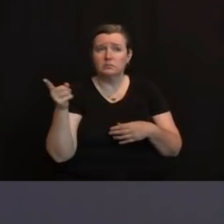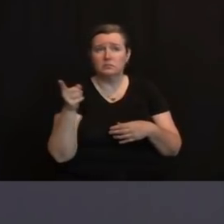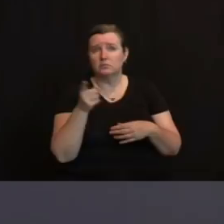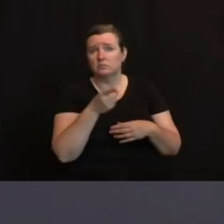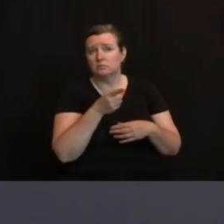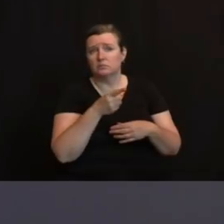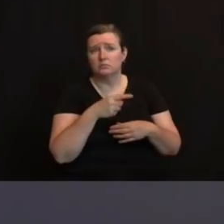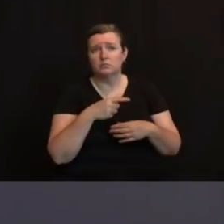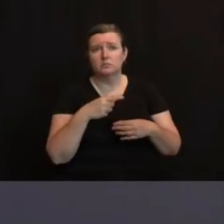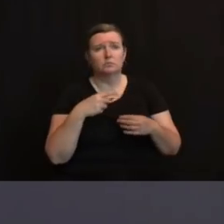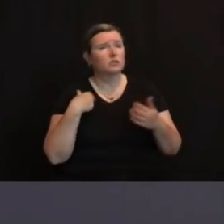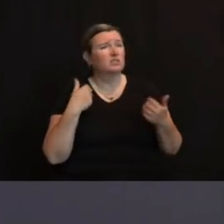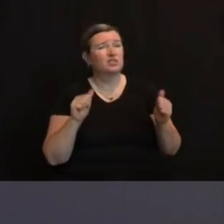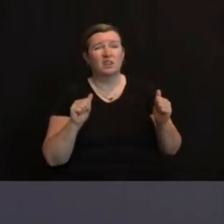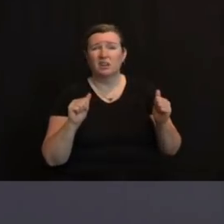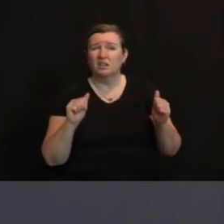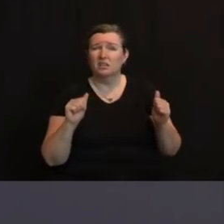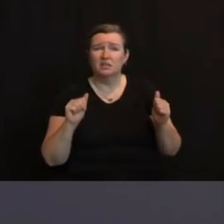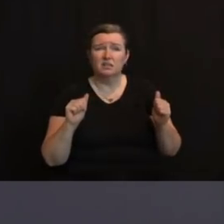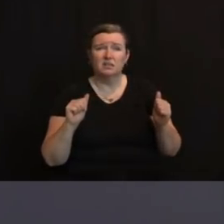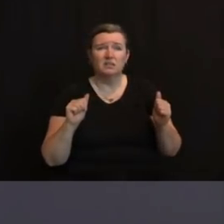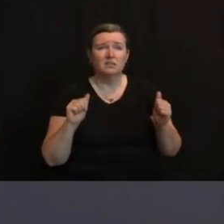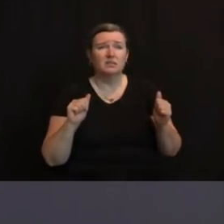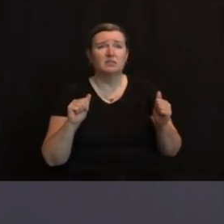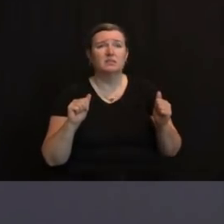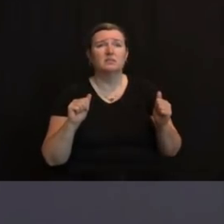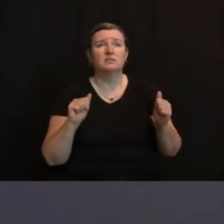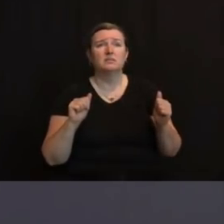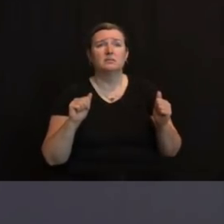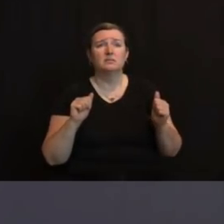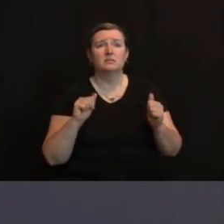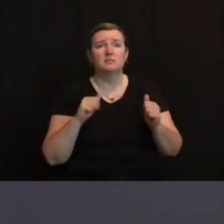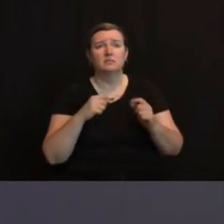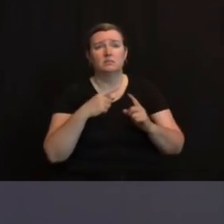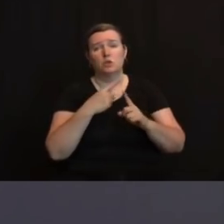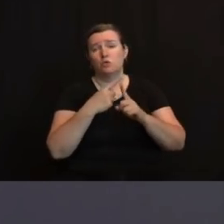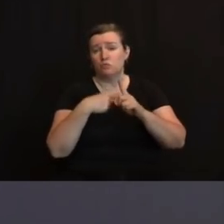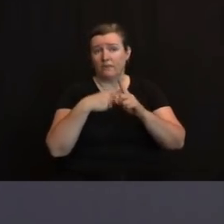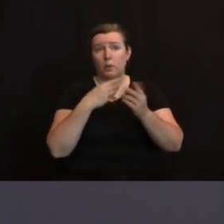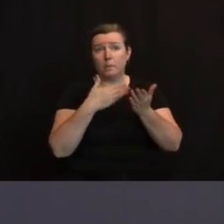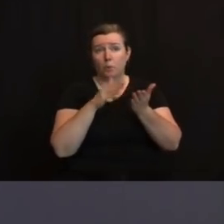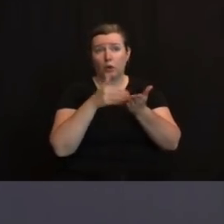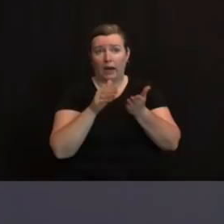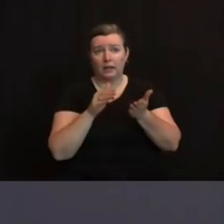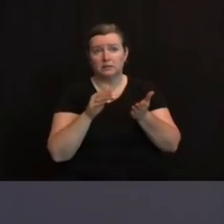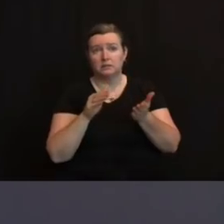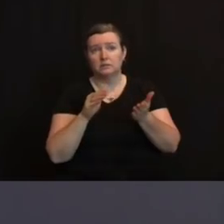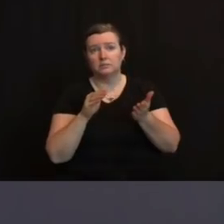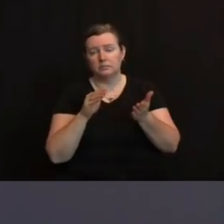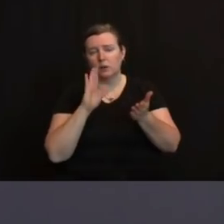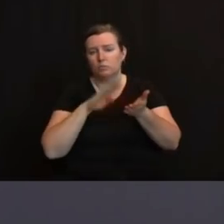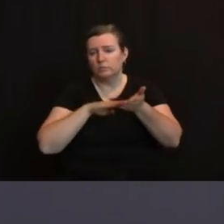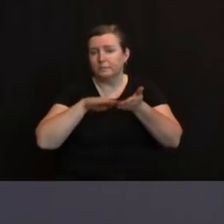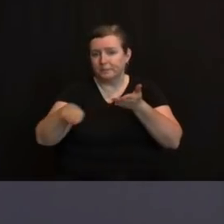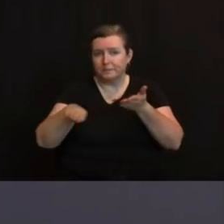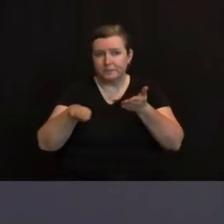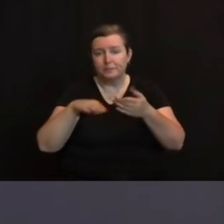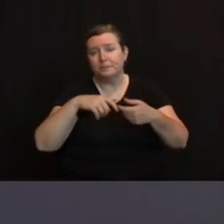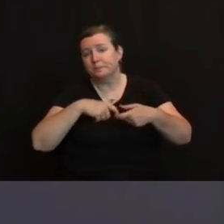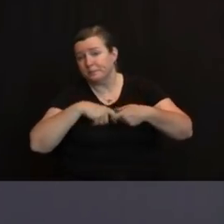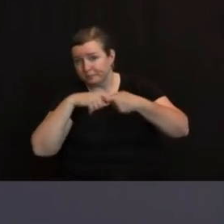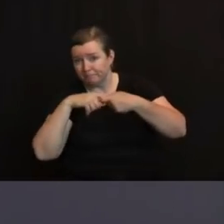create as many holidays as possible for rent payments, for mortgage payments, for insurance payments,